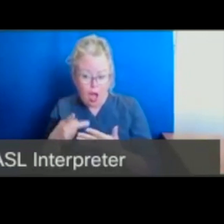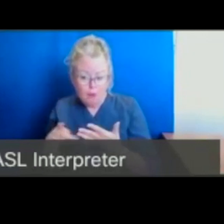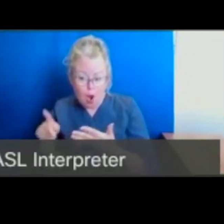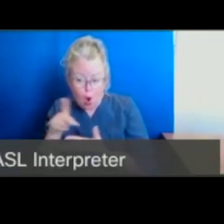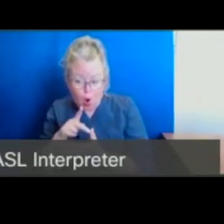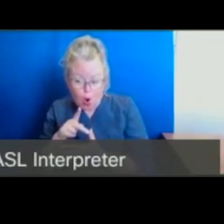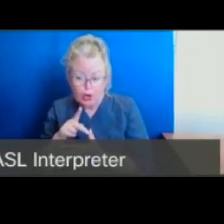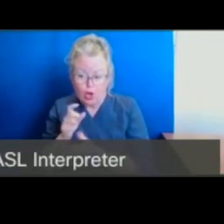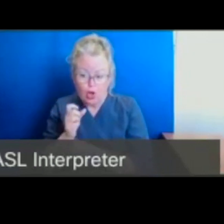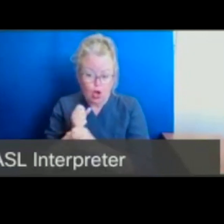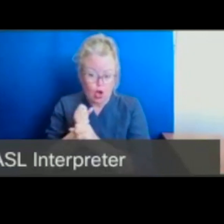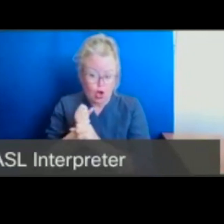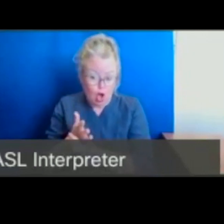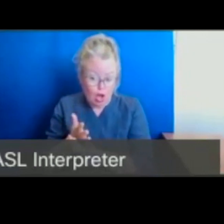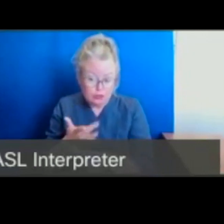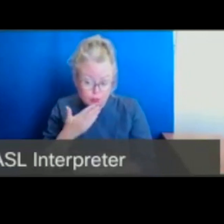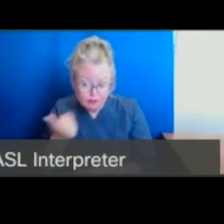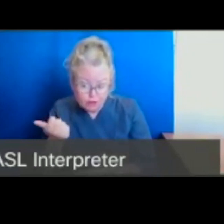causal studies or?